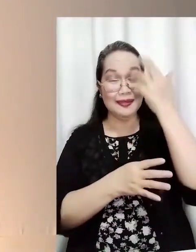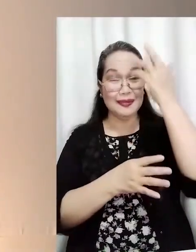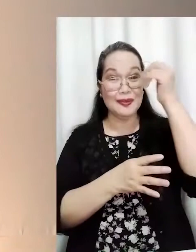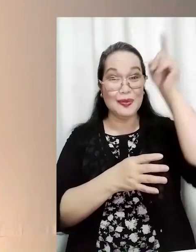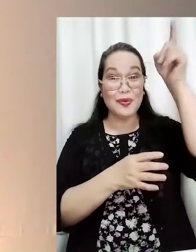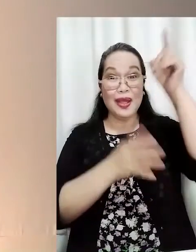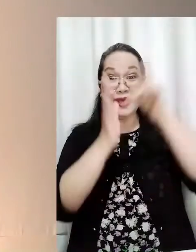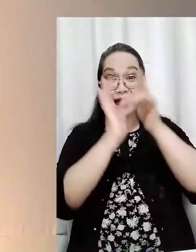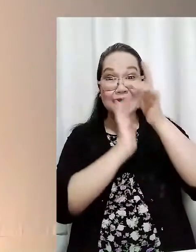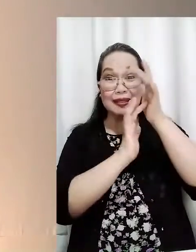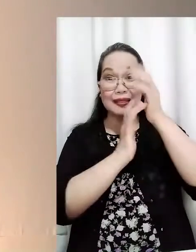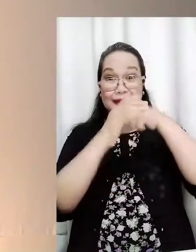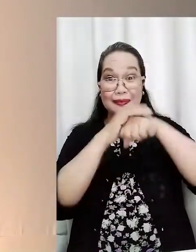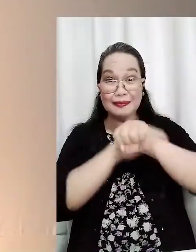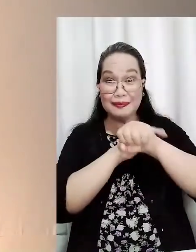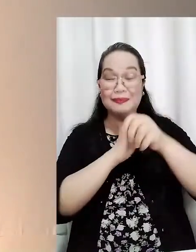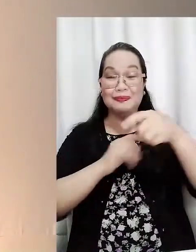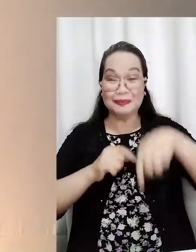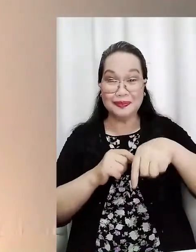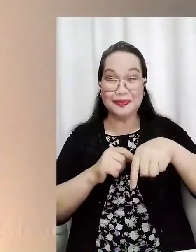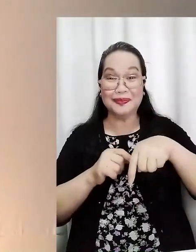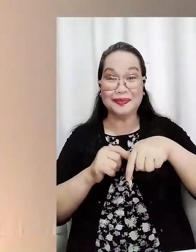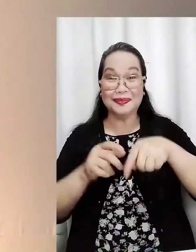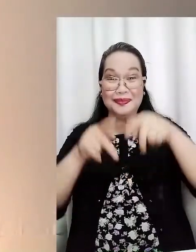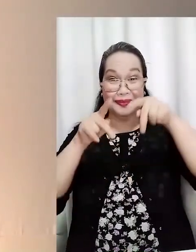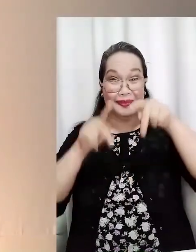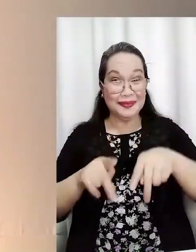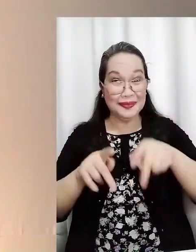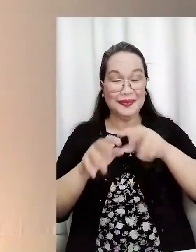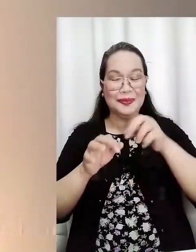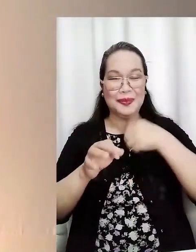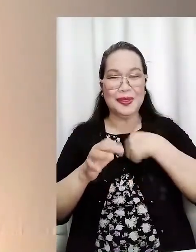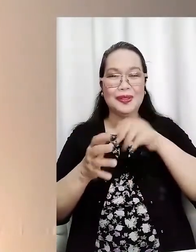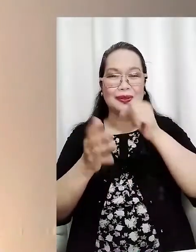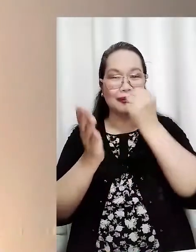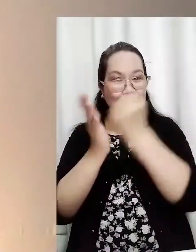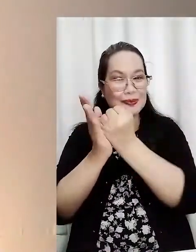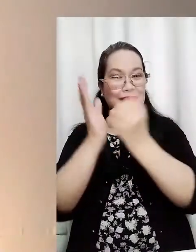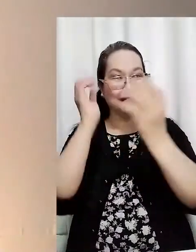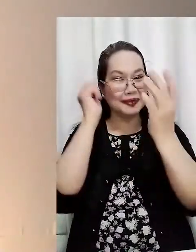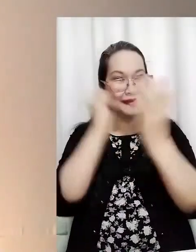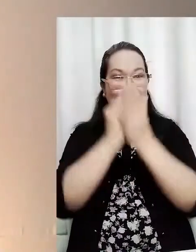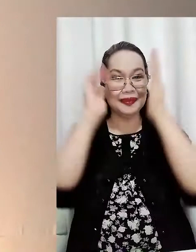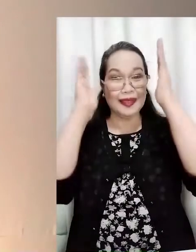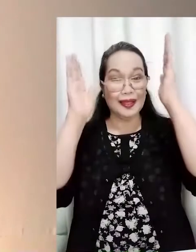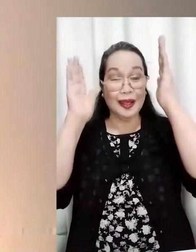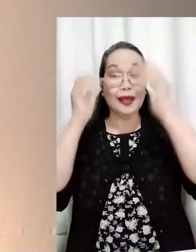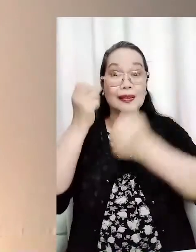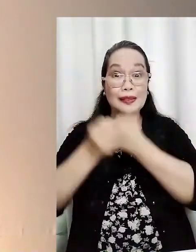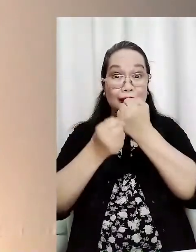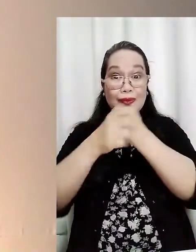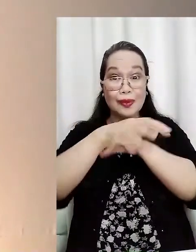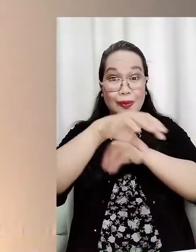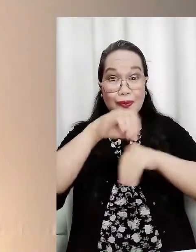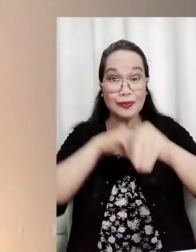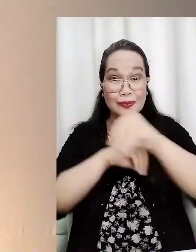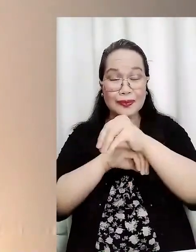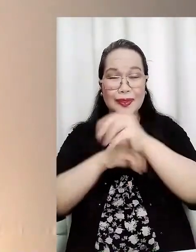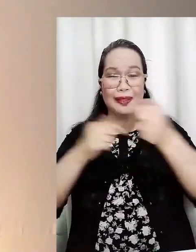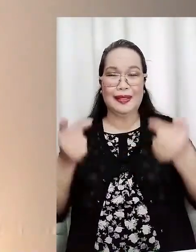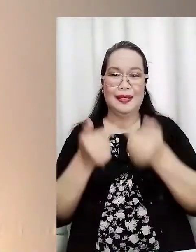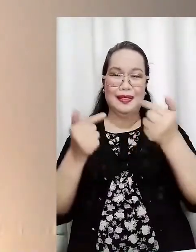nagkatawan tao at namatay sa krus ng Kalbaryo bilang sakripisyo para sa kapatawaran ng